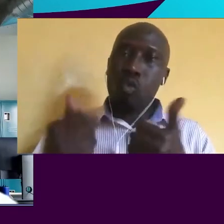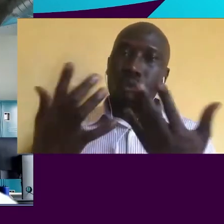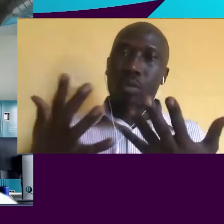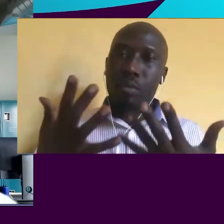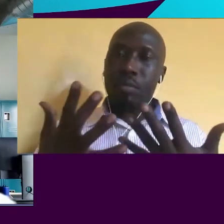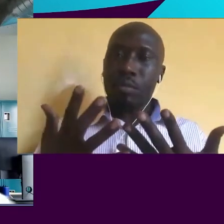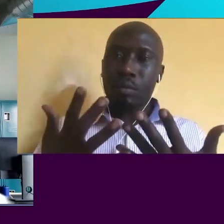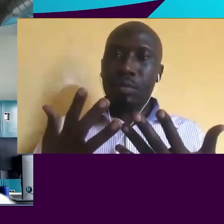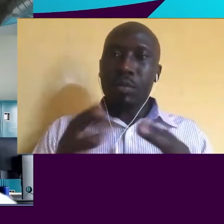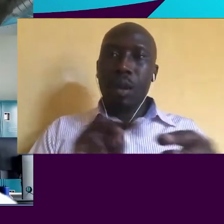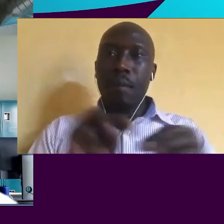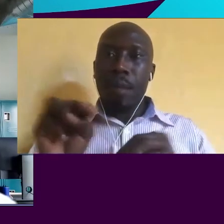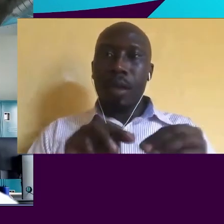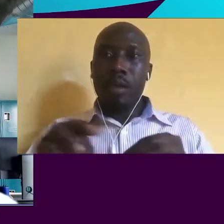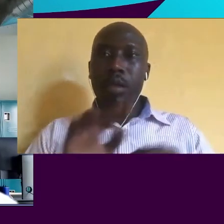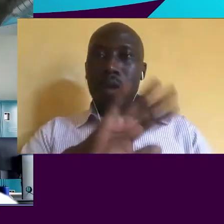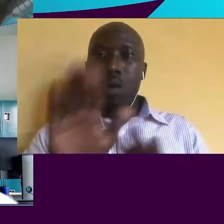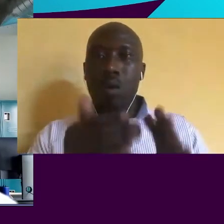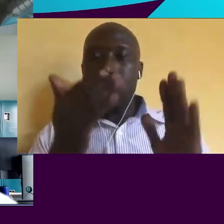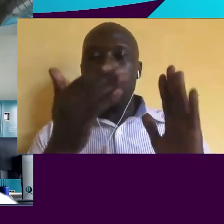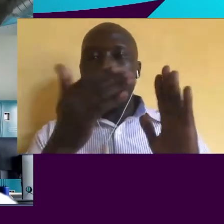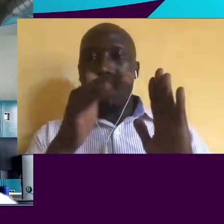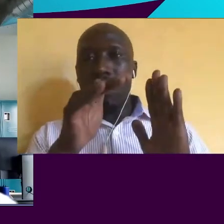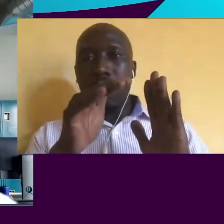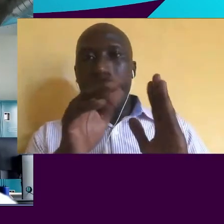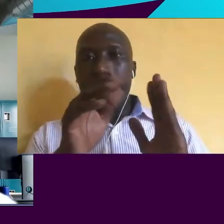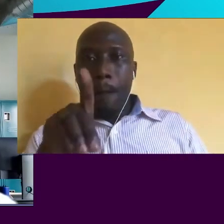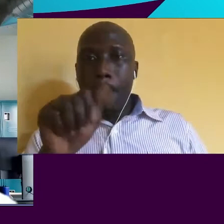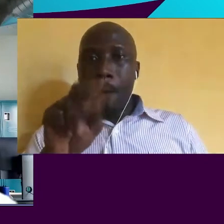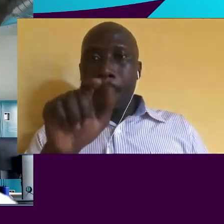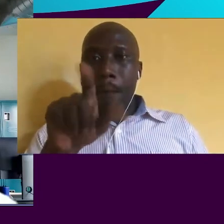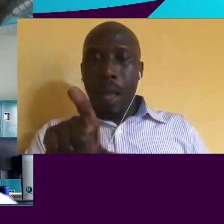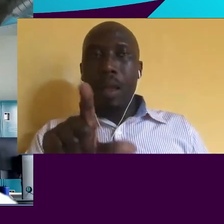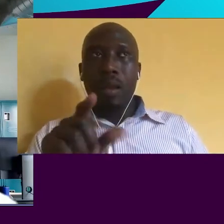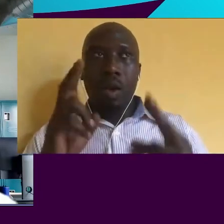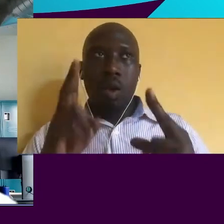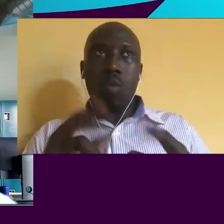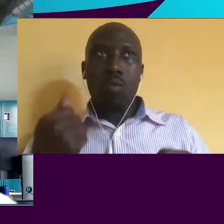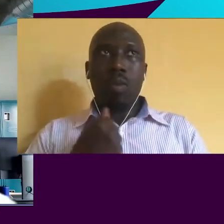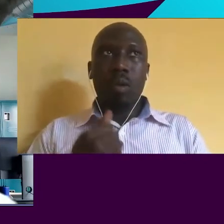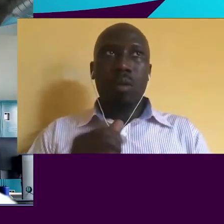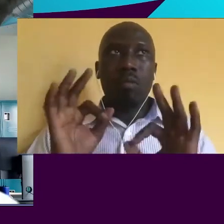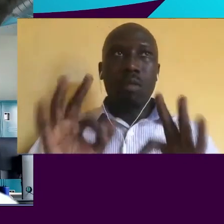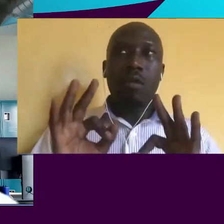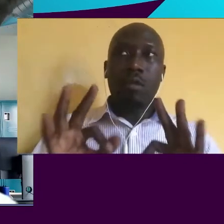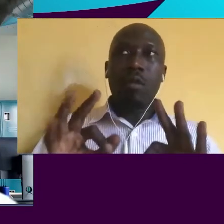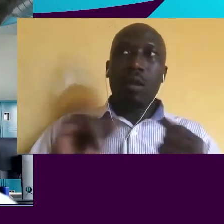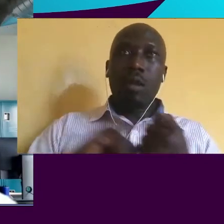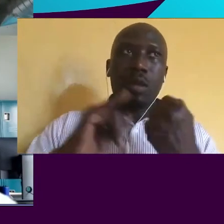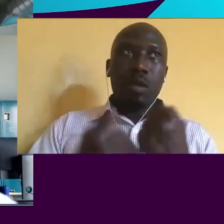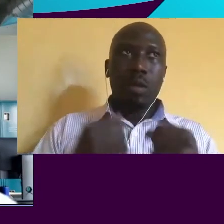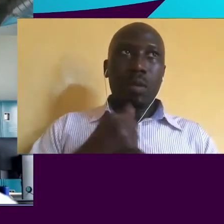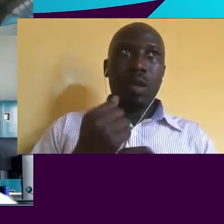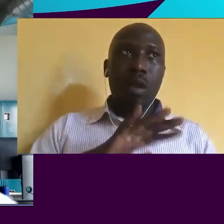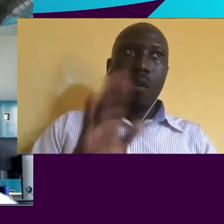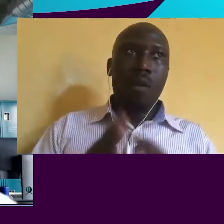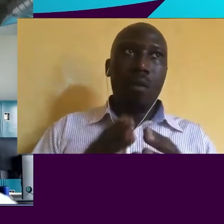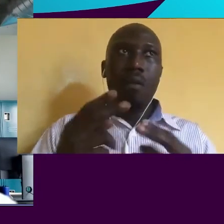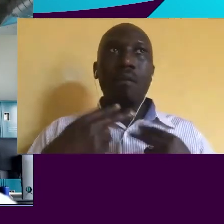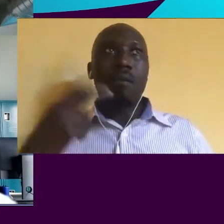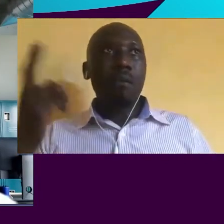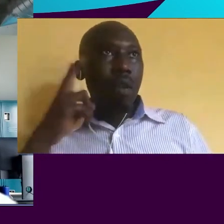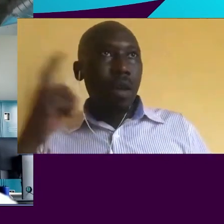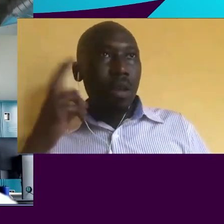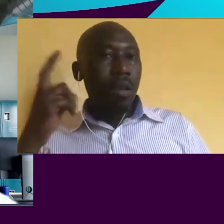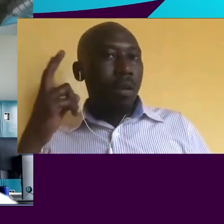managing this whole panel. I think you've done a really wonderful job in ensuring that all the voices have been heard. So thank you very